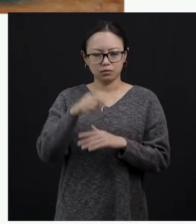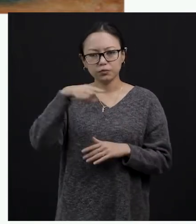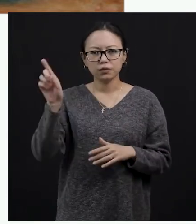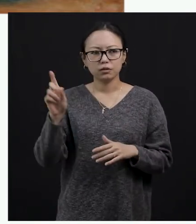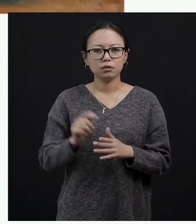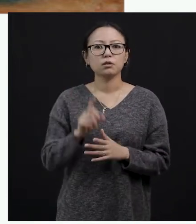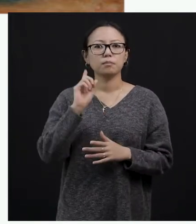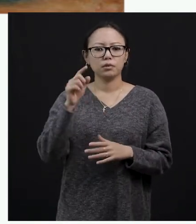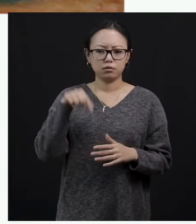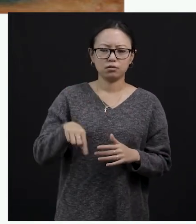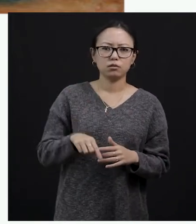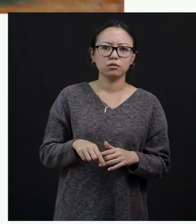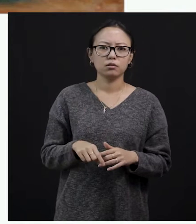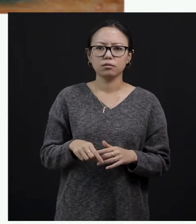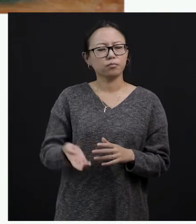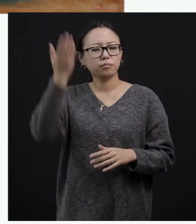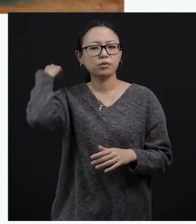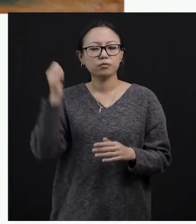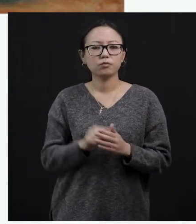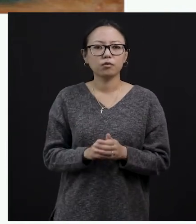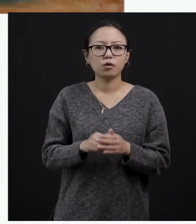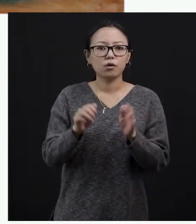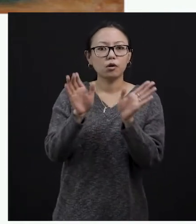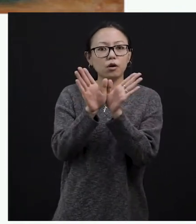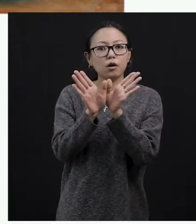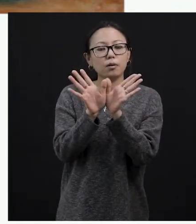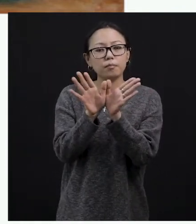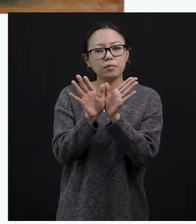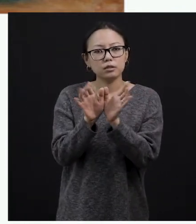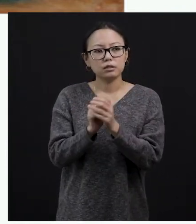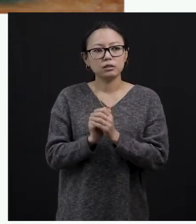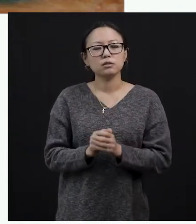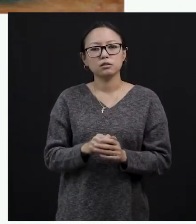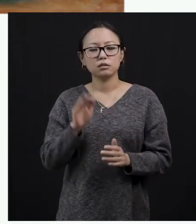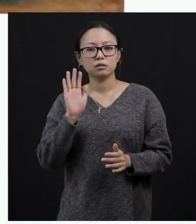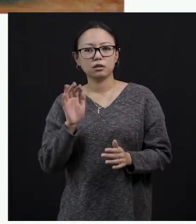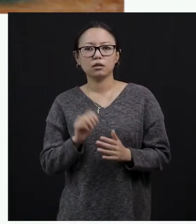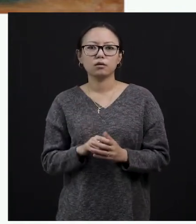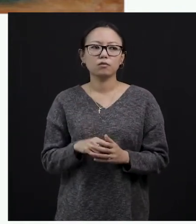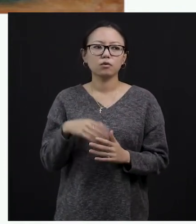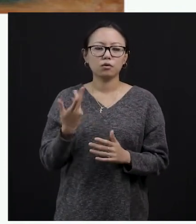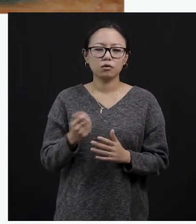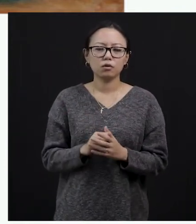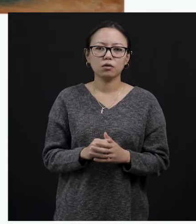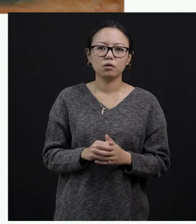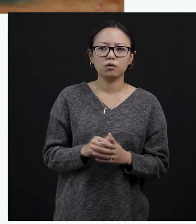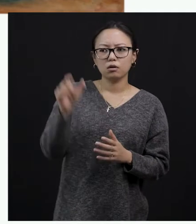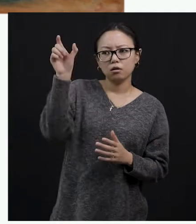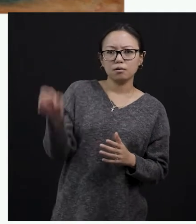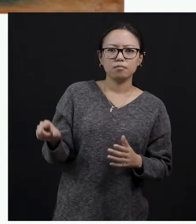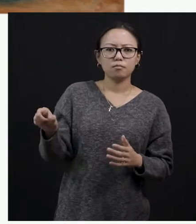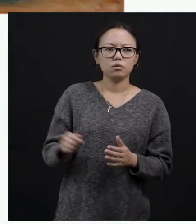letters from birds. Okay, that was pigeon. Or they also had a man who would carry the message, the